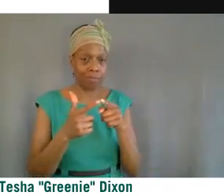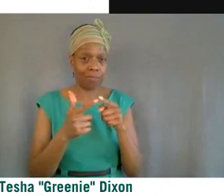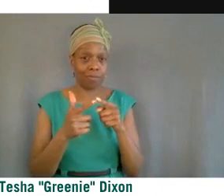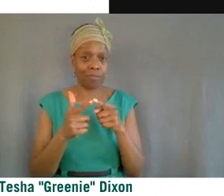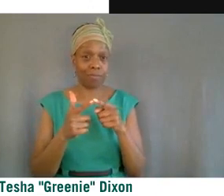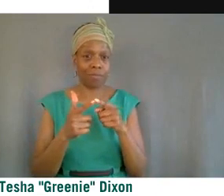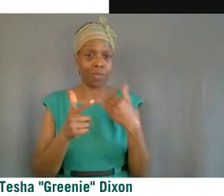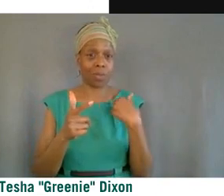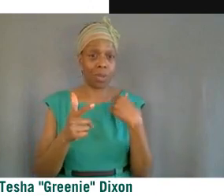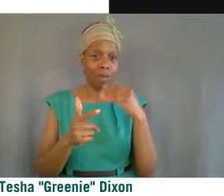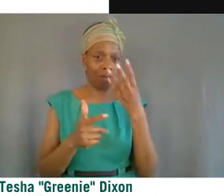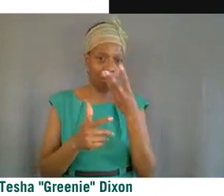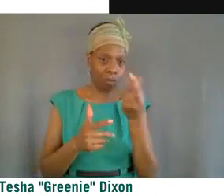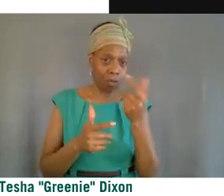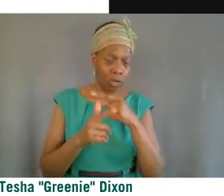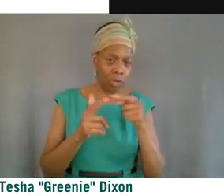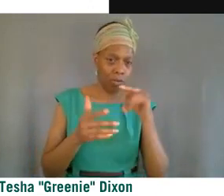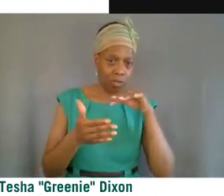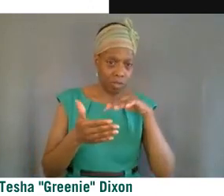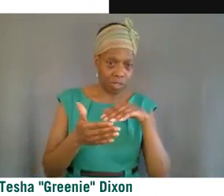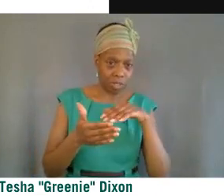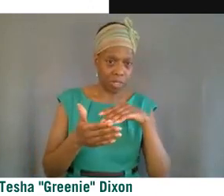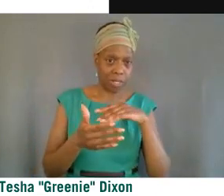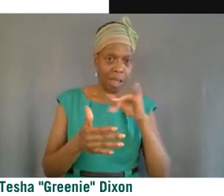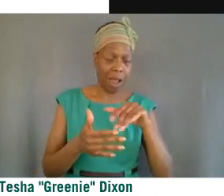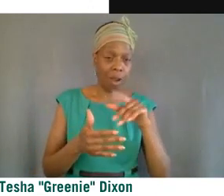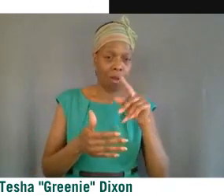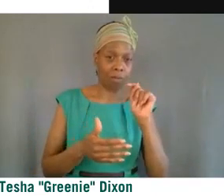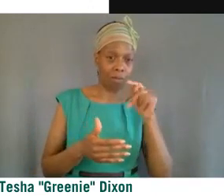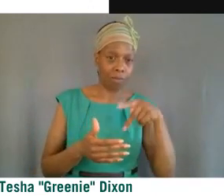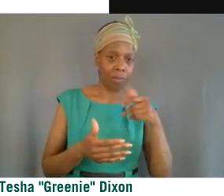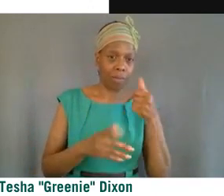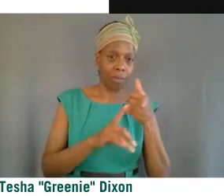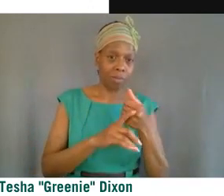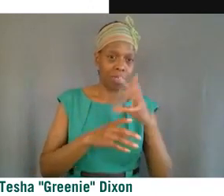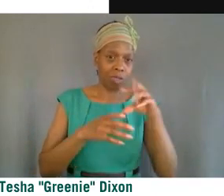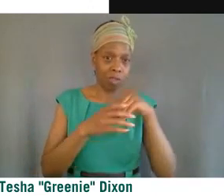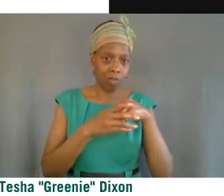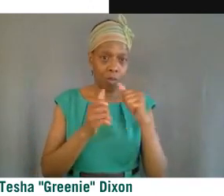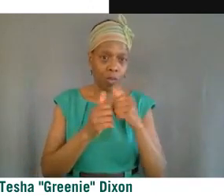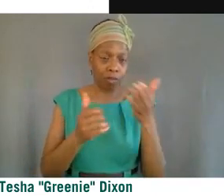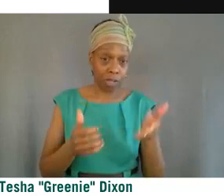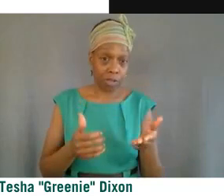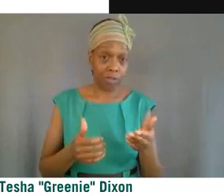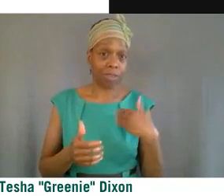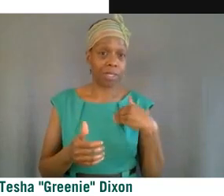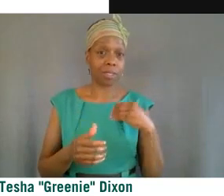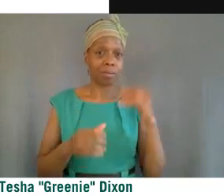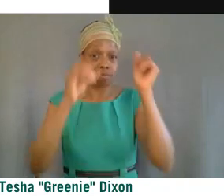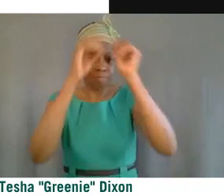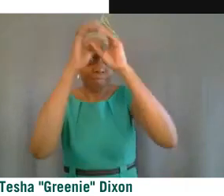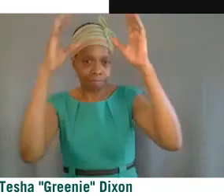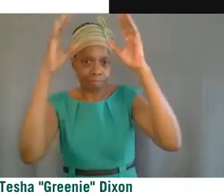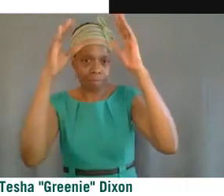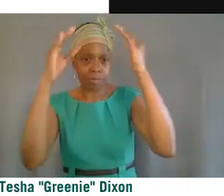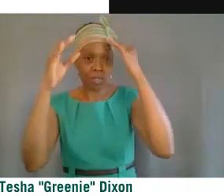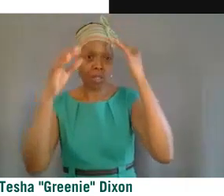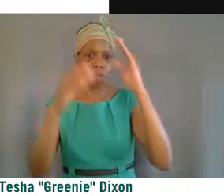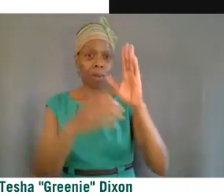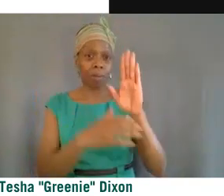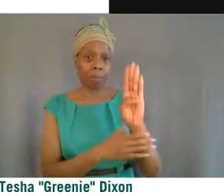studies that our physical therapists are involved with here, is this concept of sort of bursts of